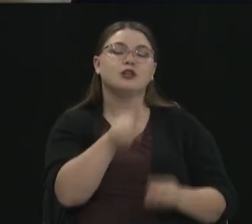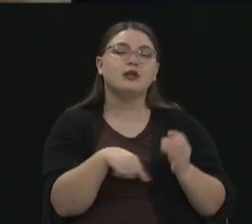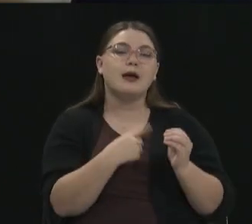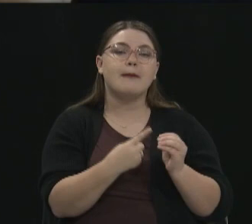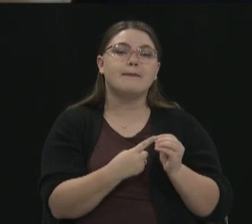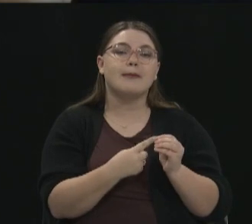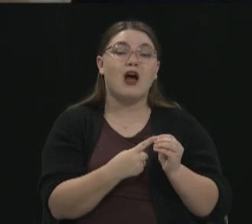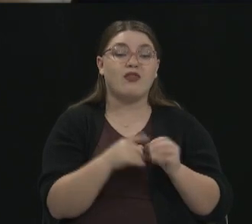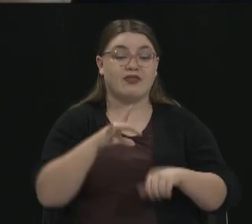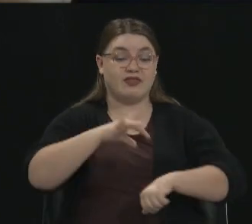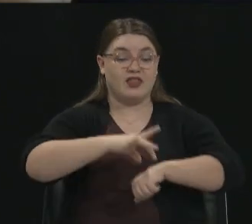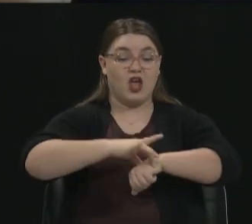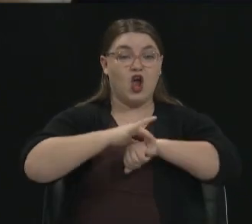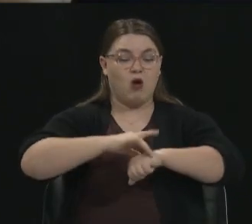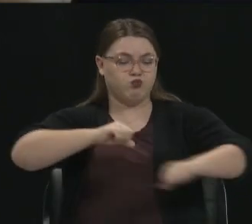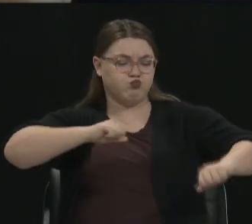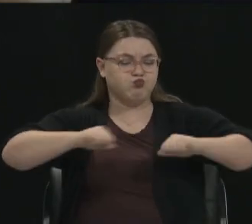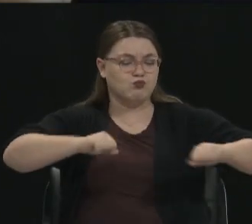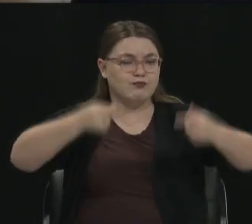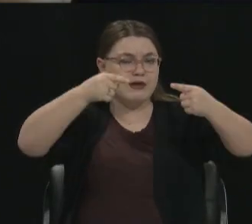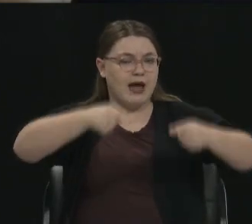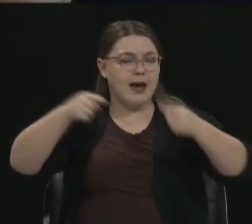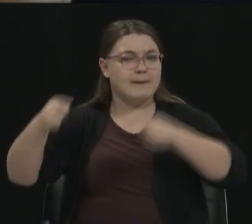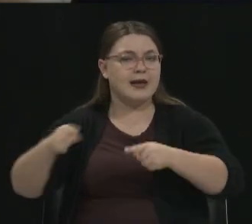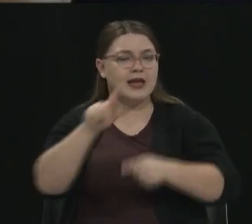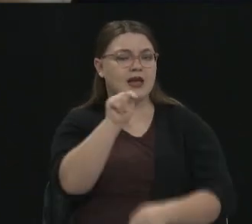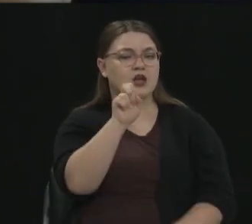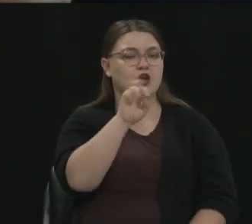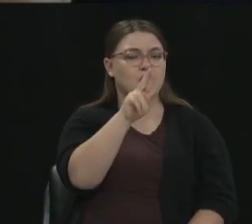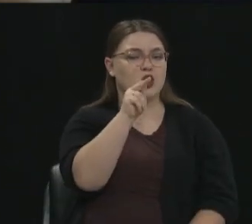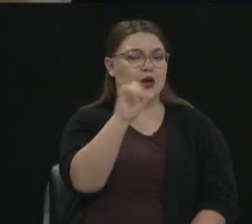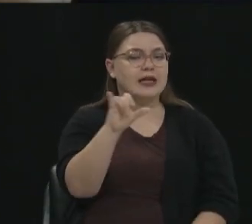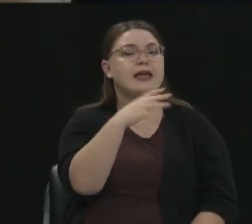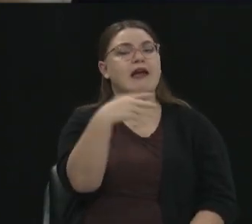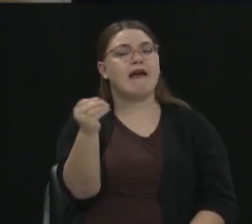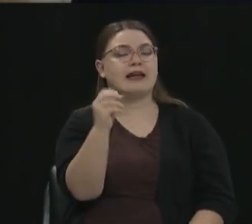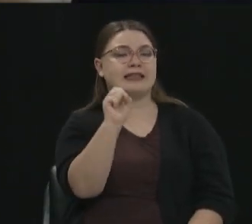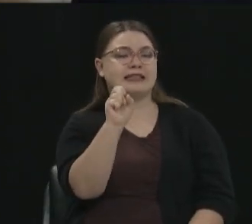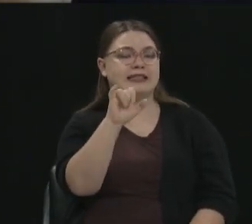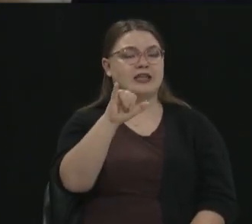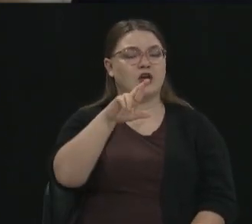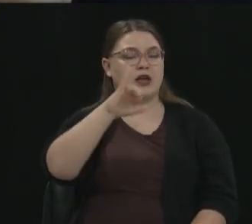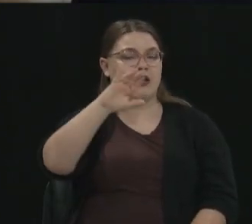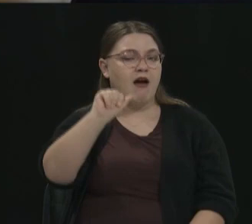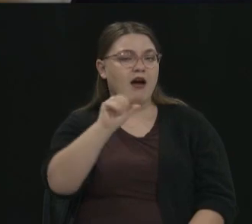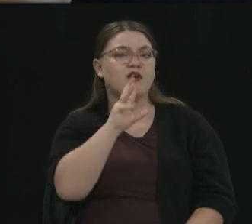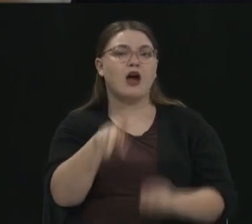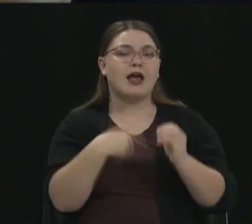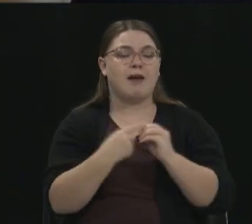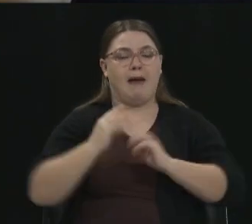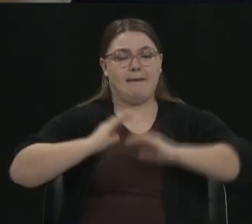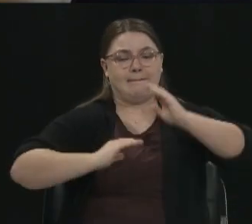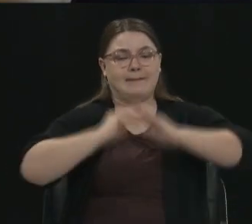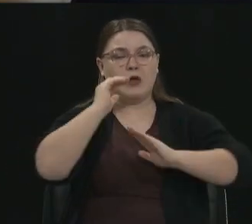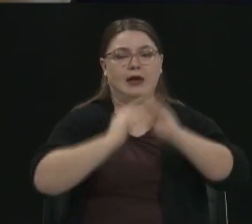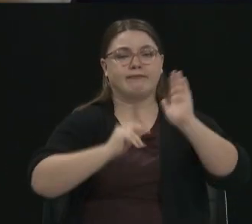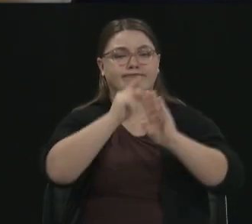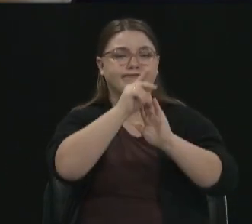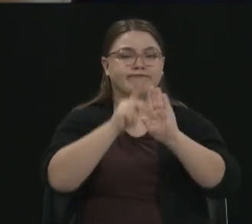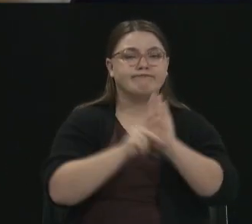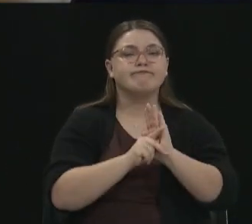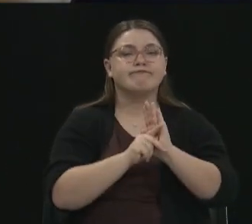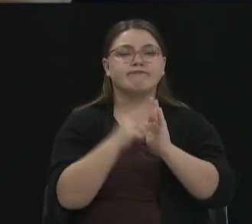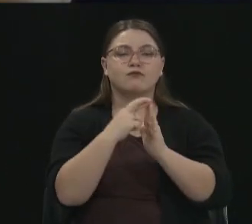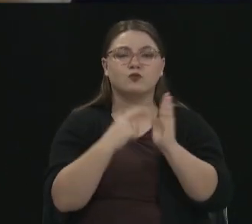about the earthquakes in Turkey and Syria and about building codes. Right. And you don't think about it until your